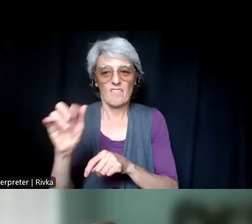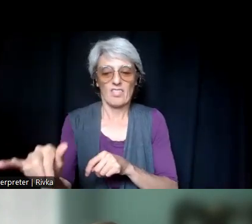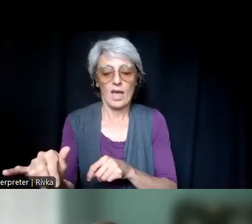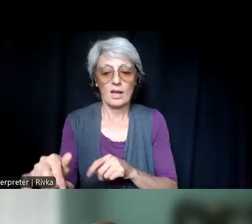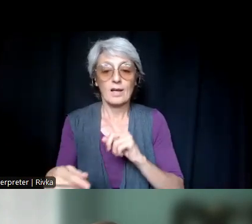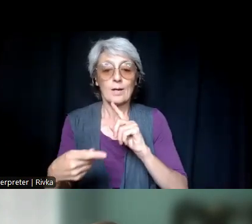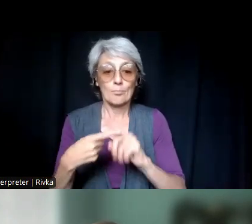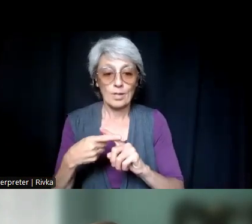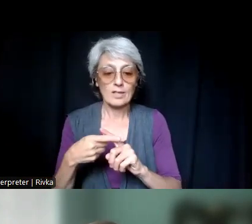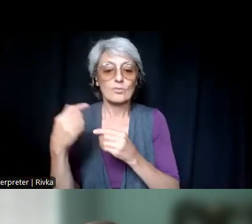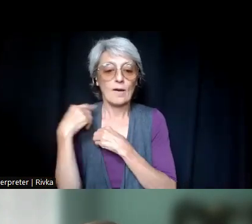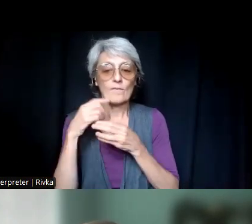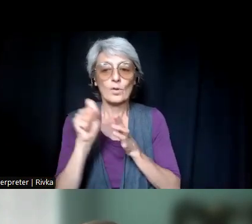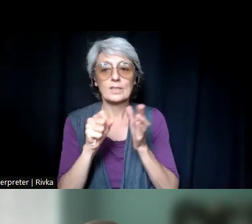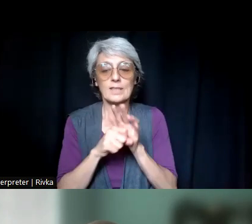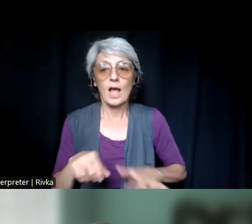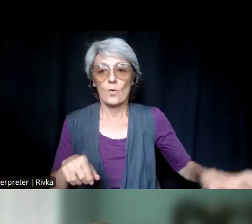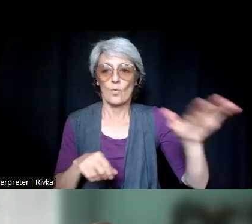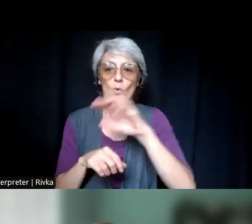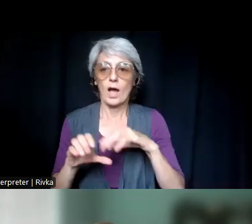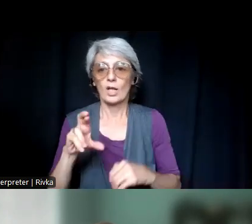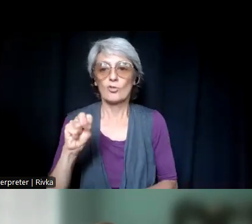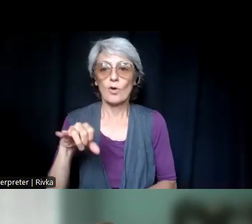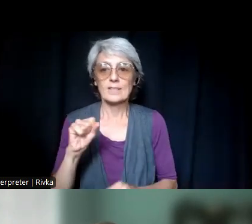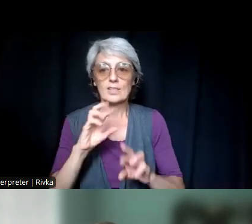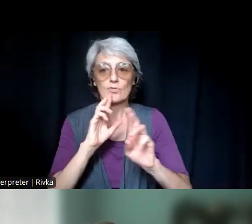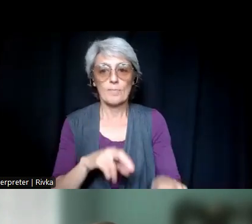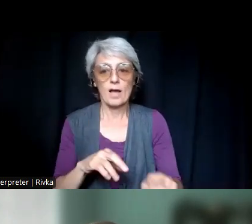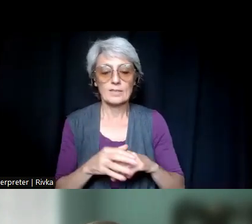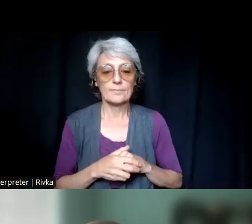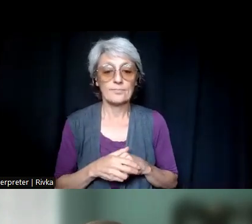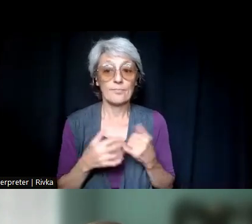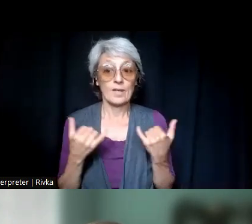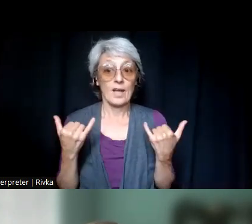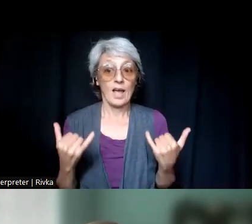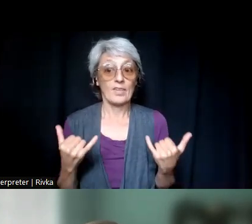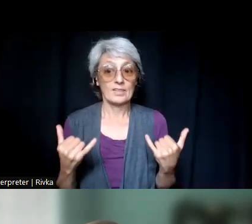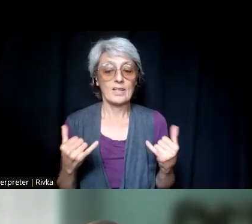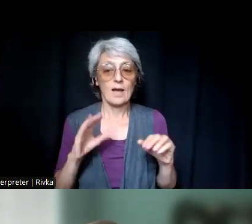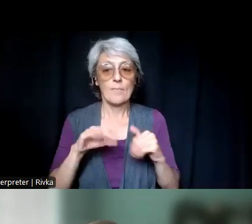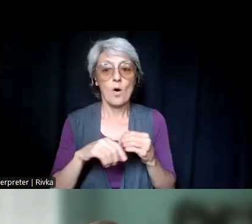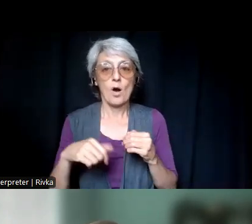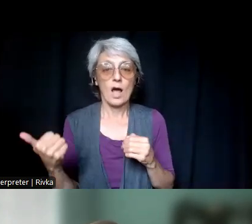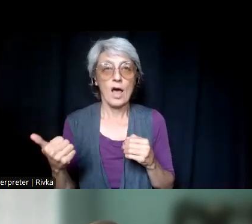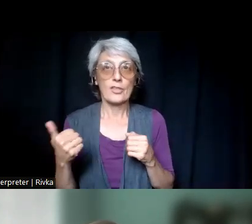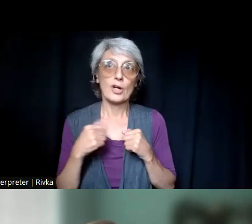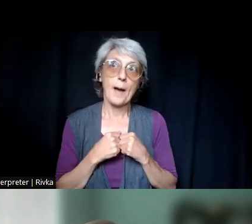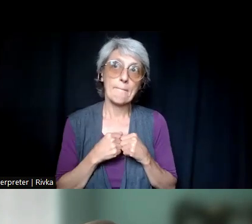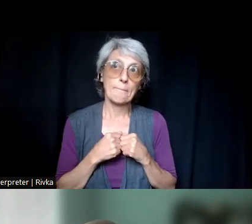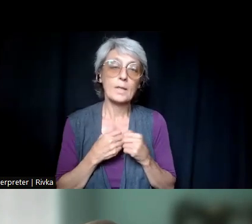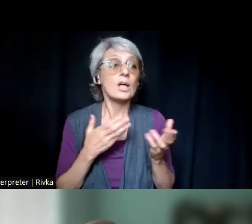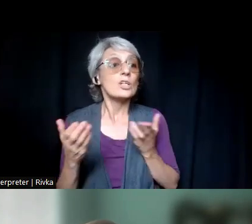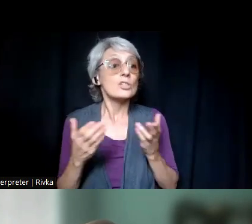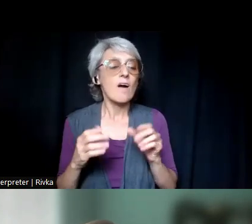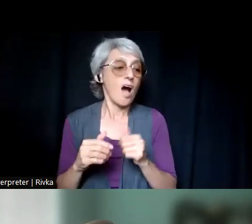for statewide crisis response. But at this time, all other services other than those